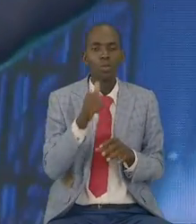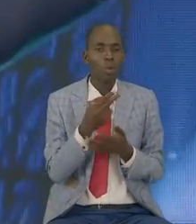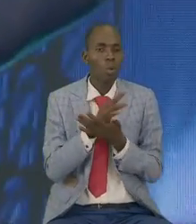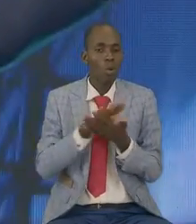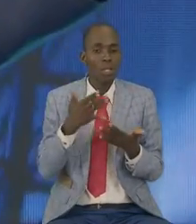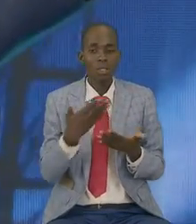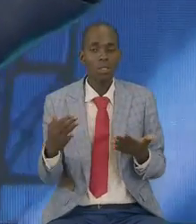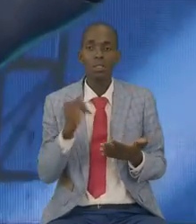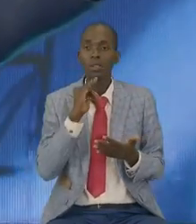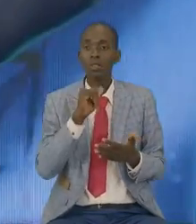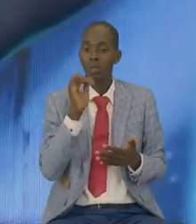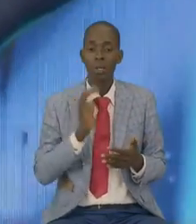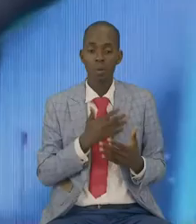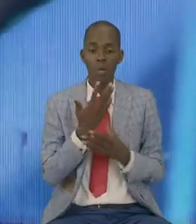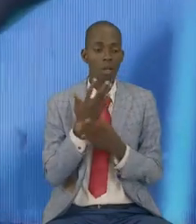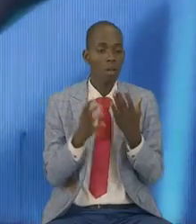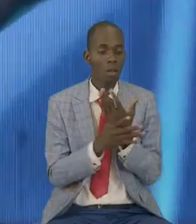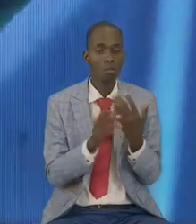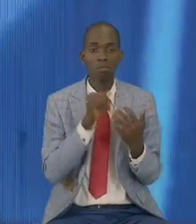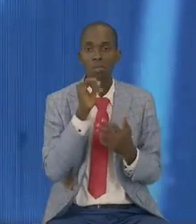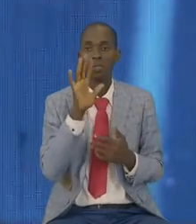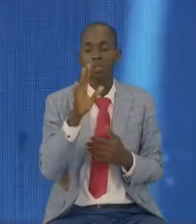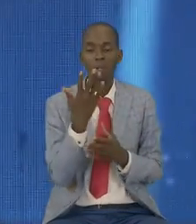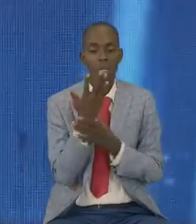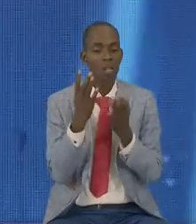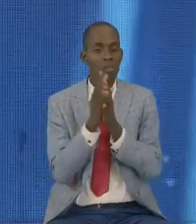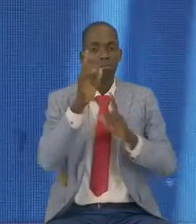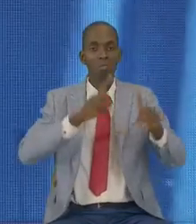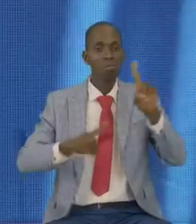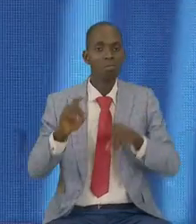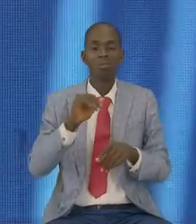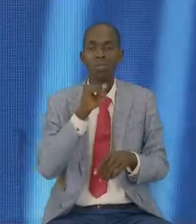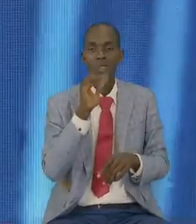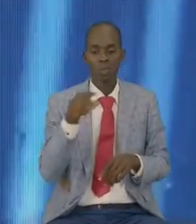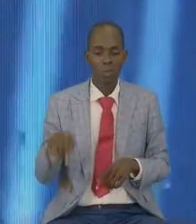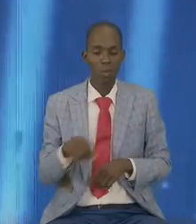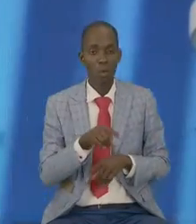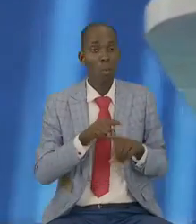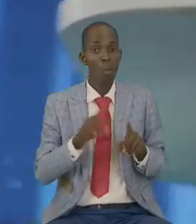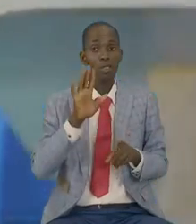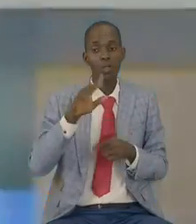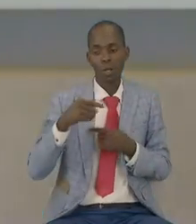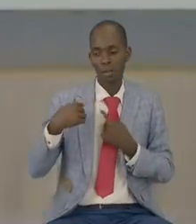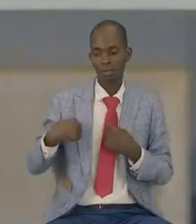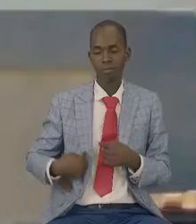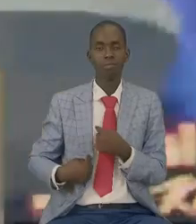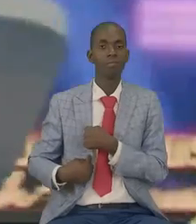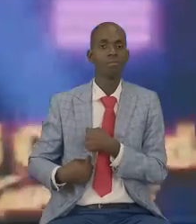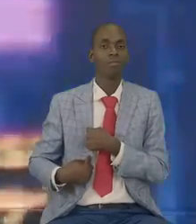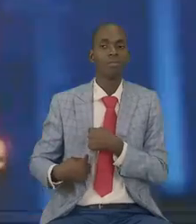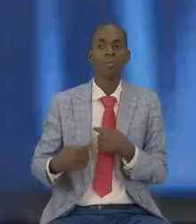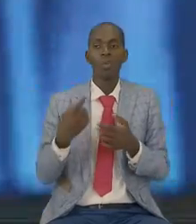not our hand, it's not our tongue, it's not our feet, it's our heart. What makes us to do